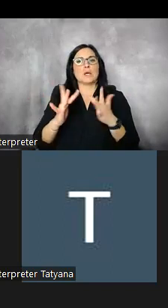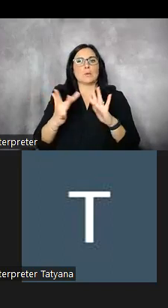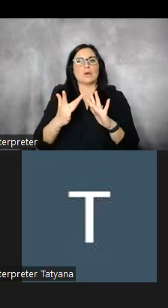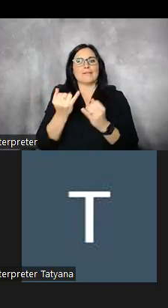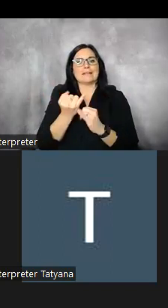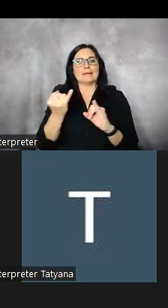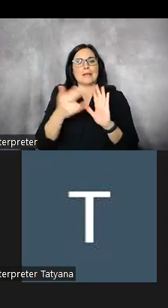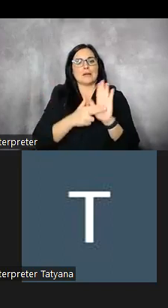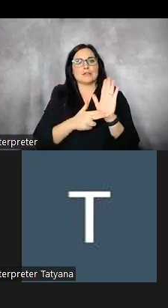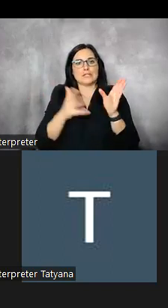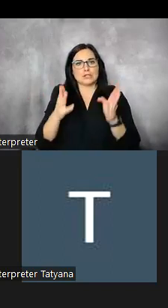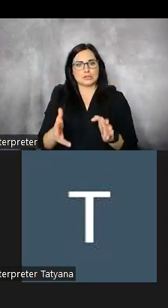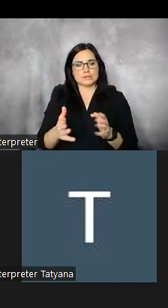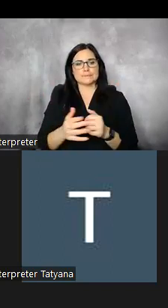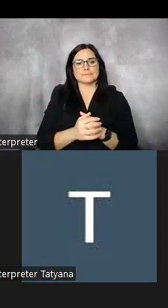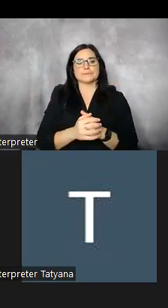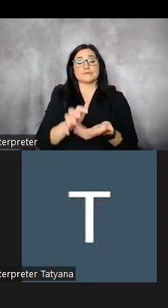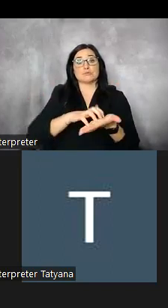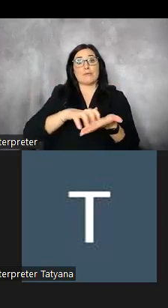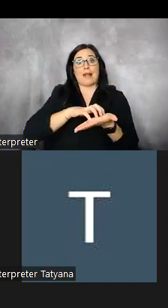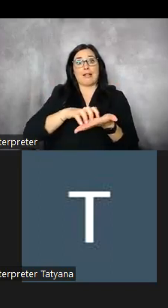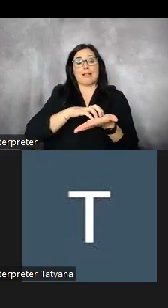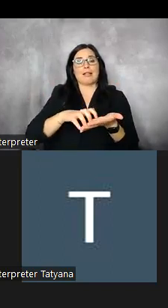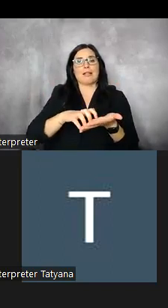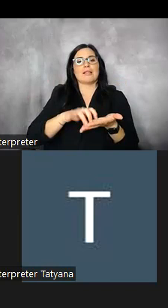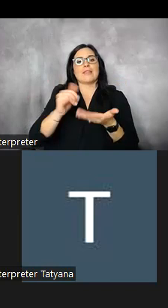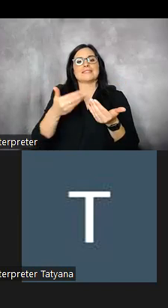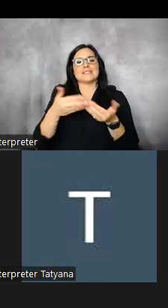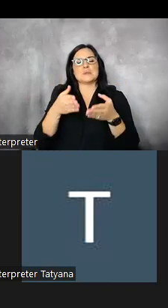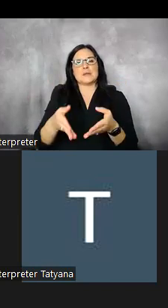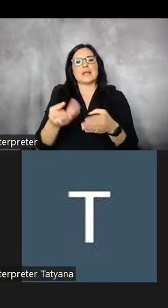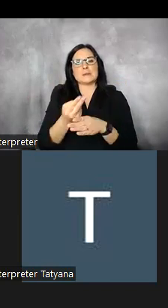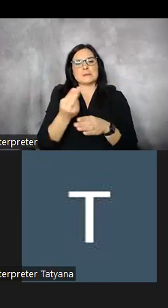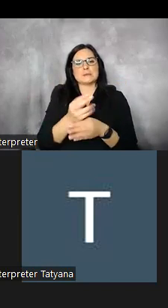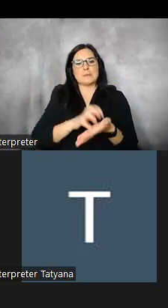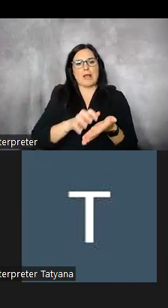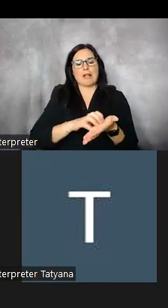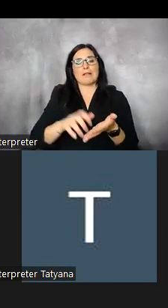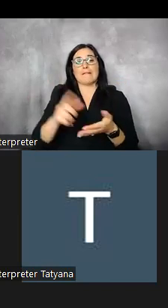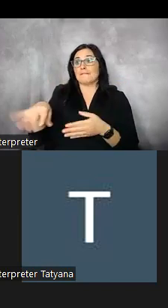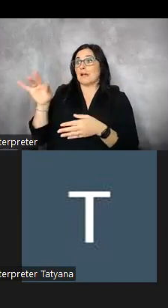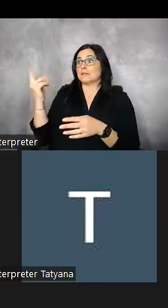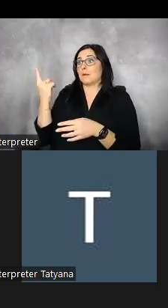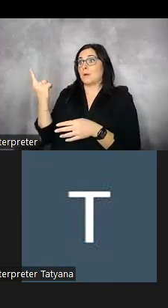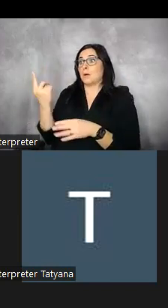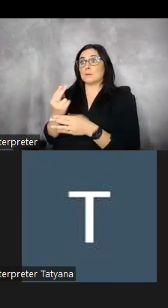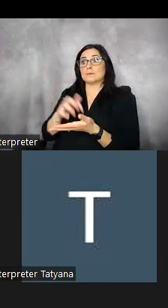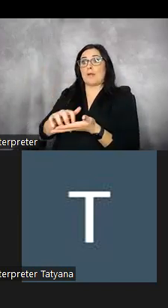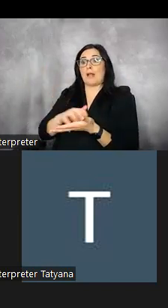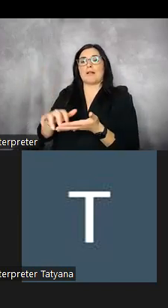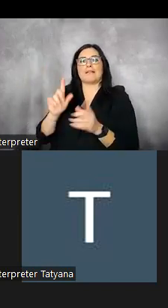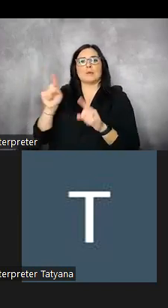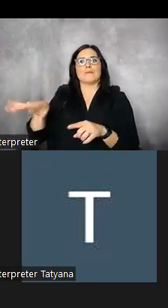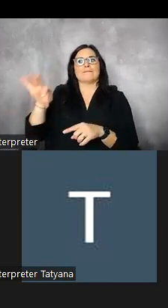contractors. Braille especially, this is the easiest way to run Braille. If you want to find someone that knows Braille, you got to go where they